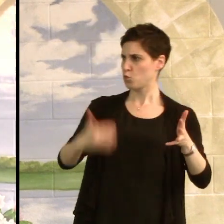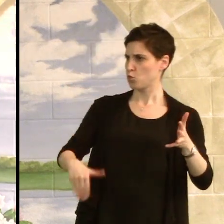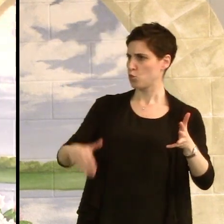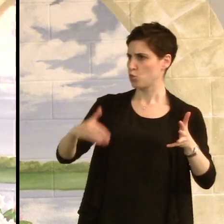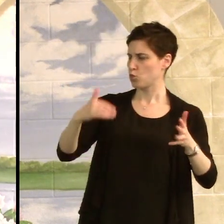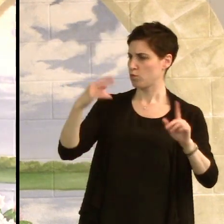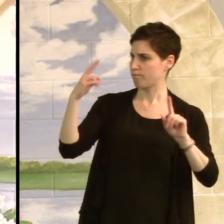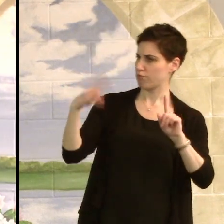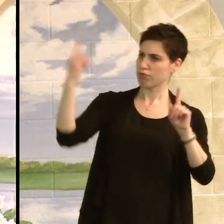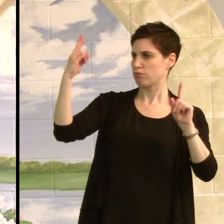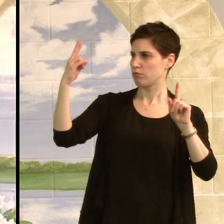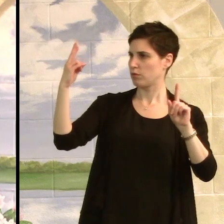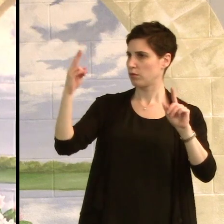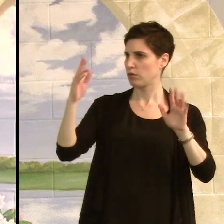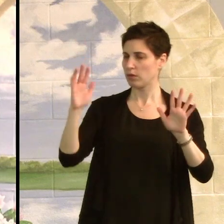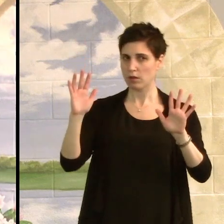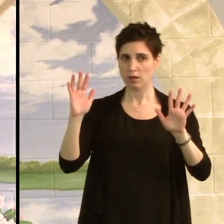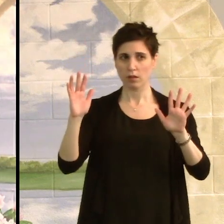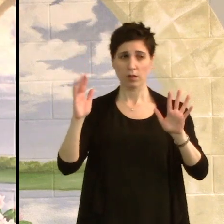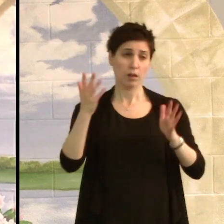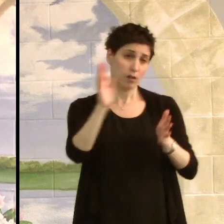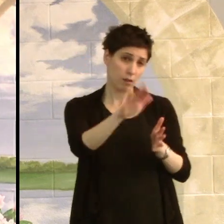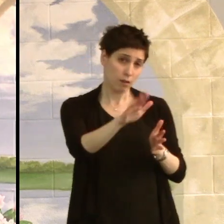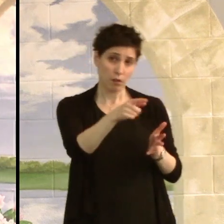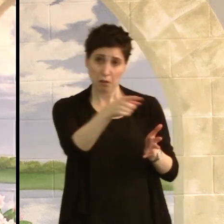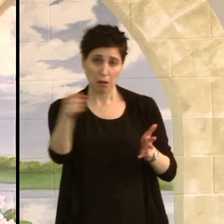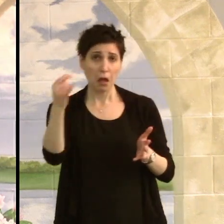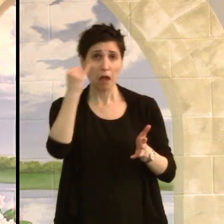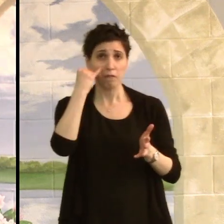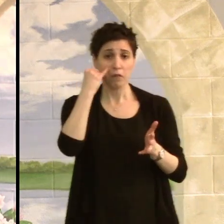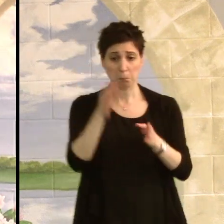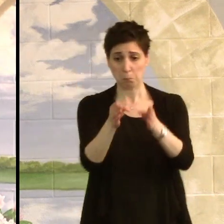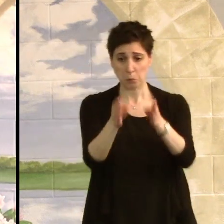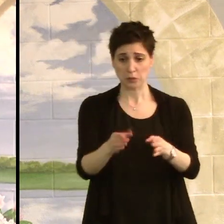Normally, we don't blame people when they have a physical illness like the flu,